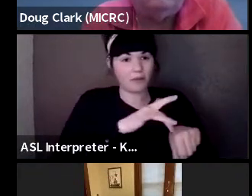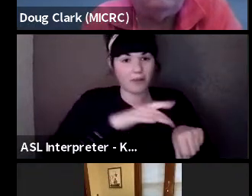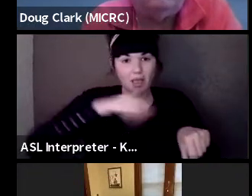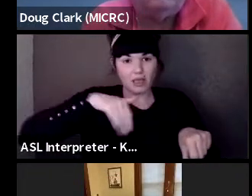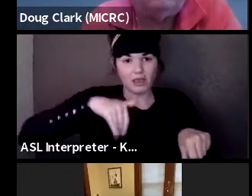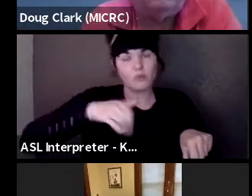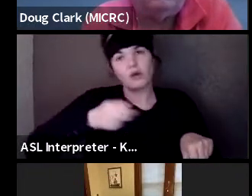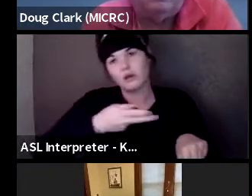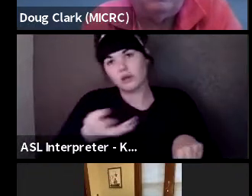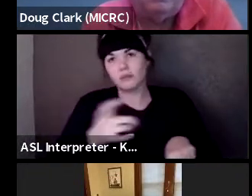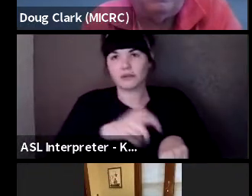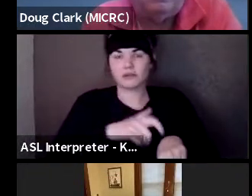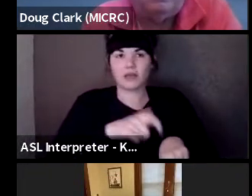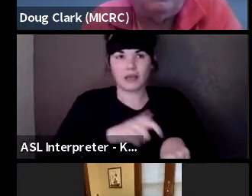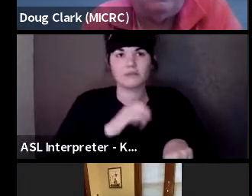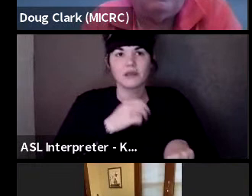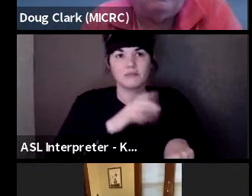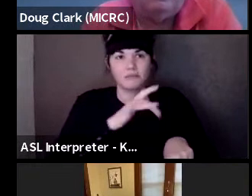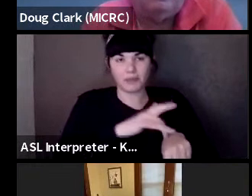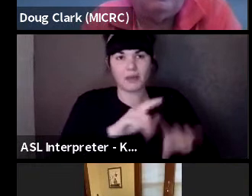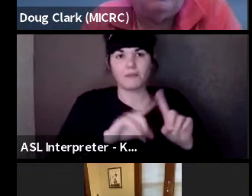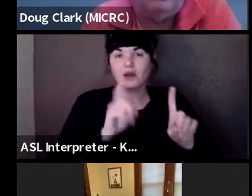haven't been there